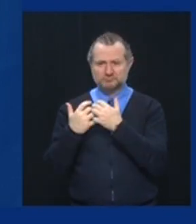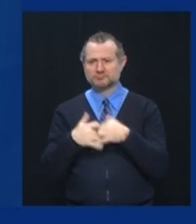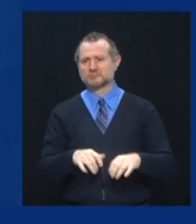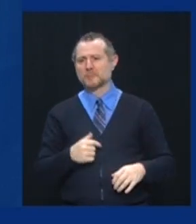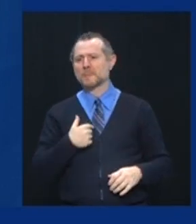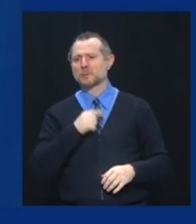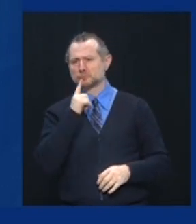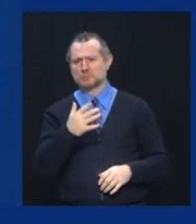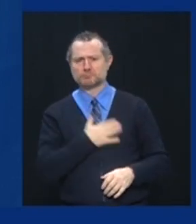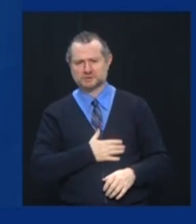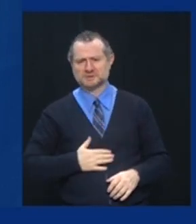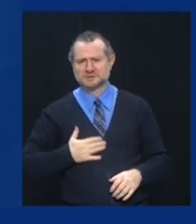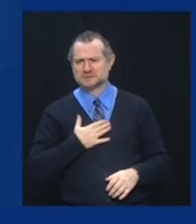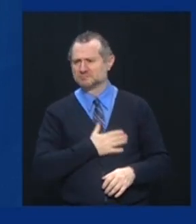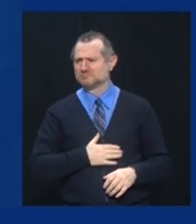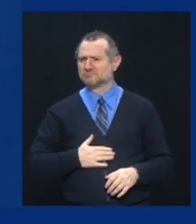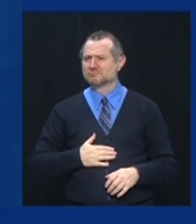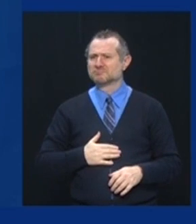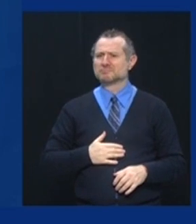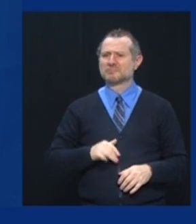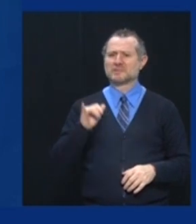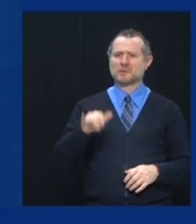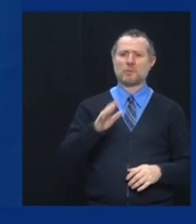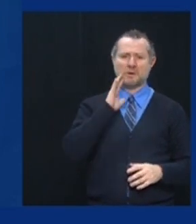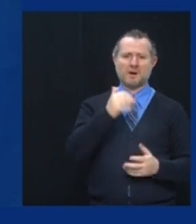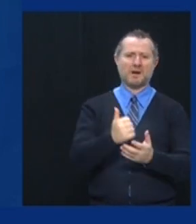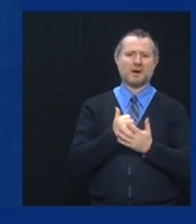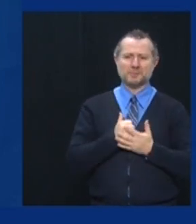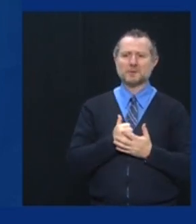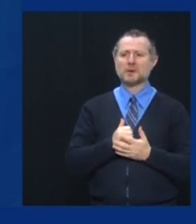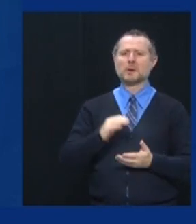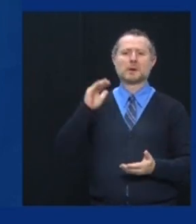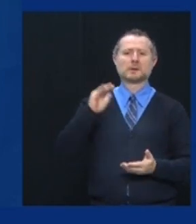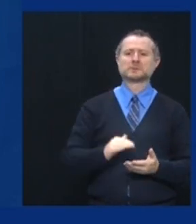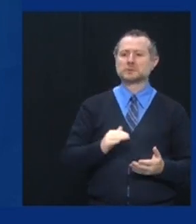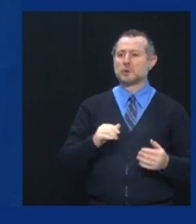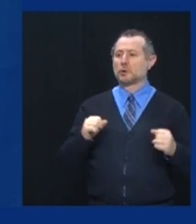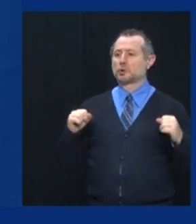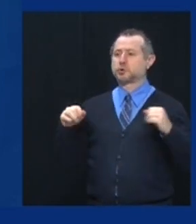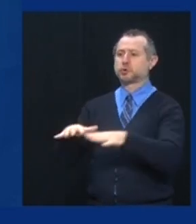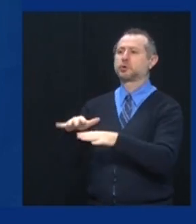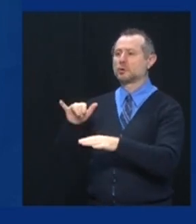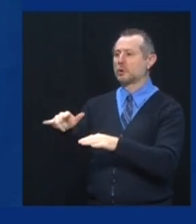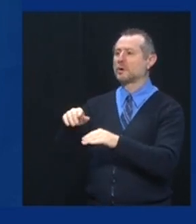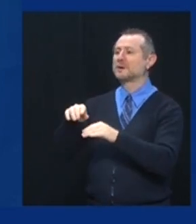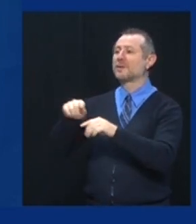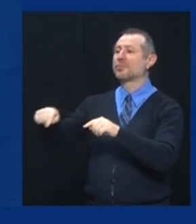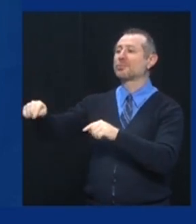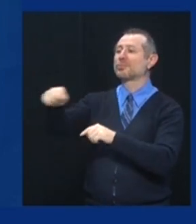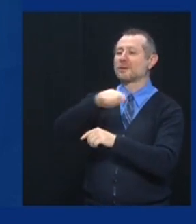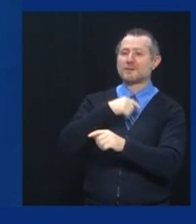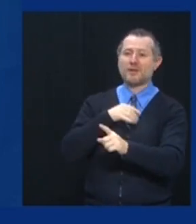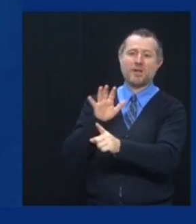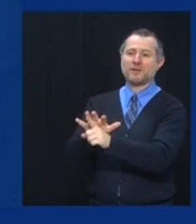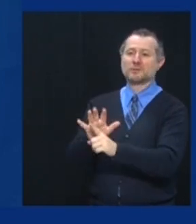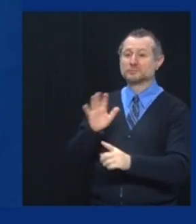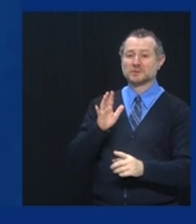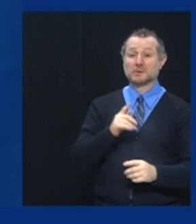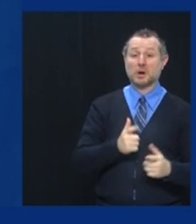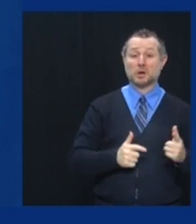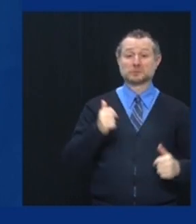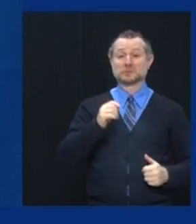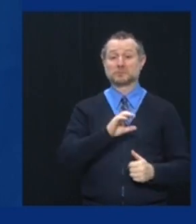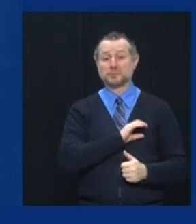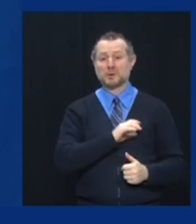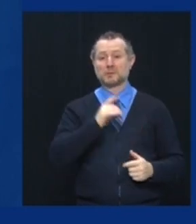will take that much burden off the distribution system. And the larger police departments, Buffalo PD, Albany